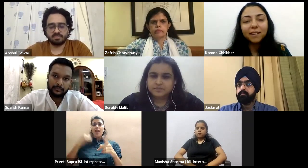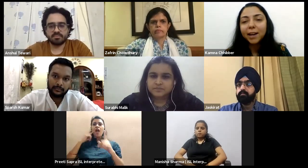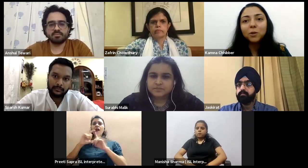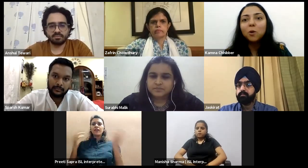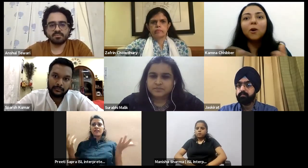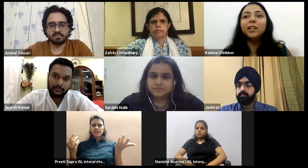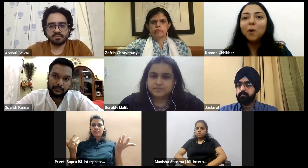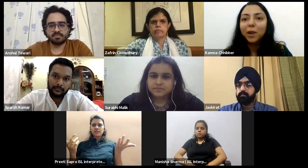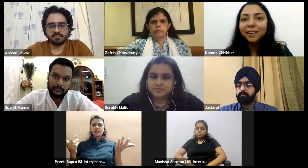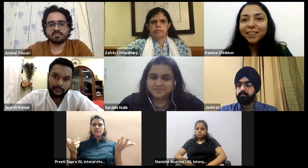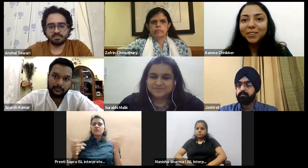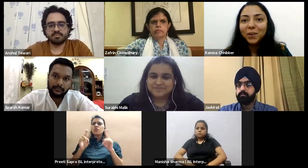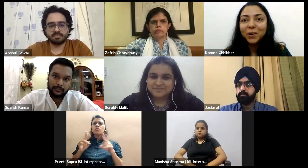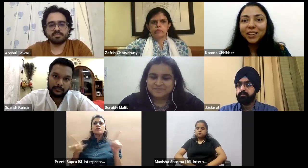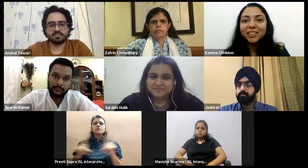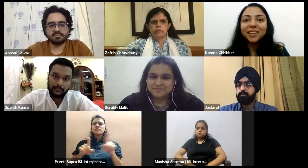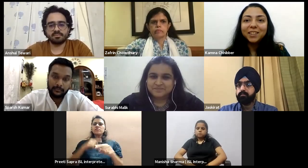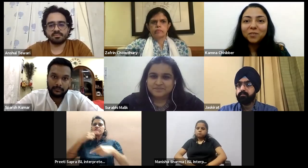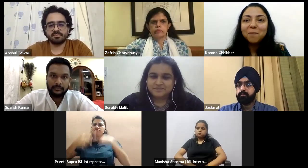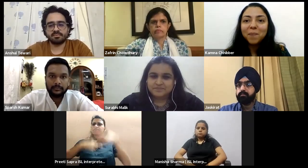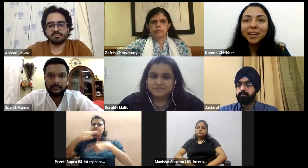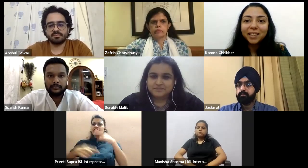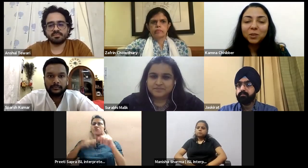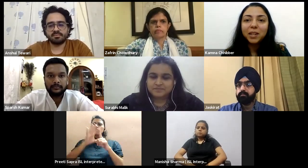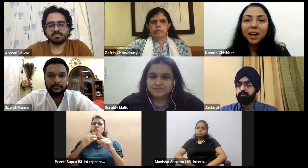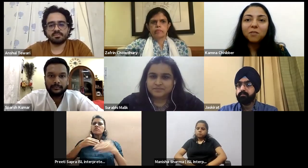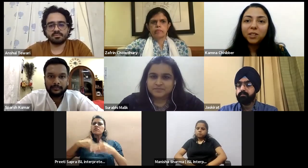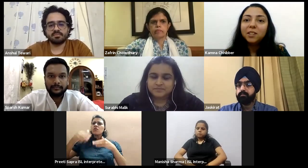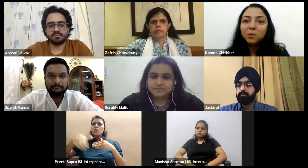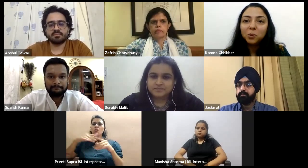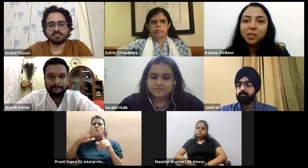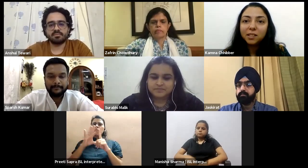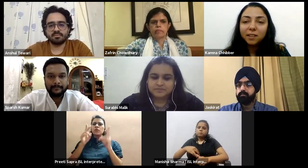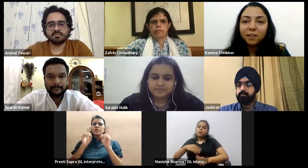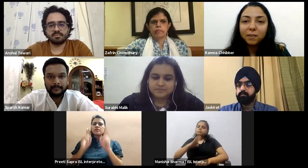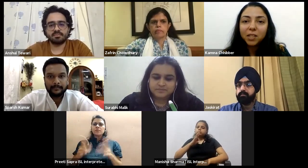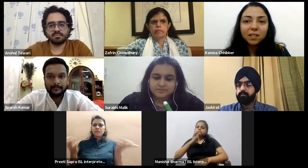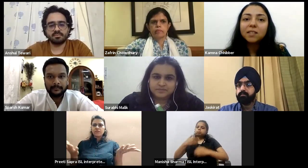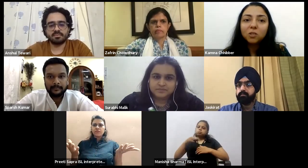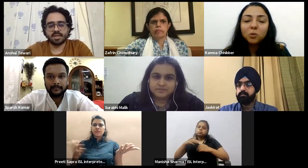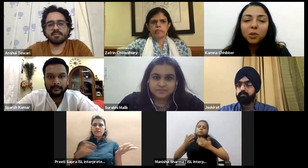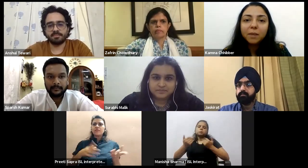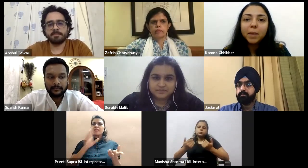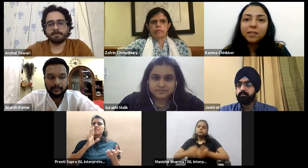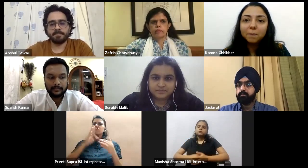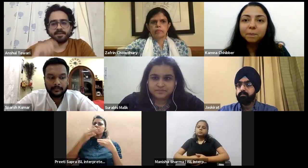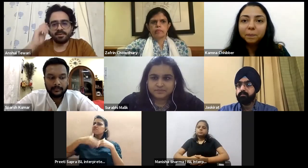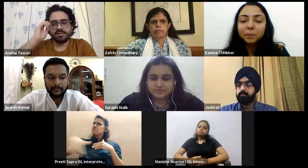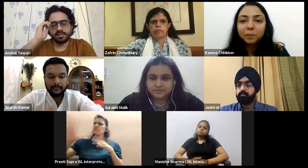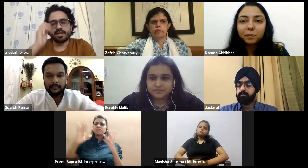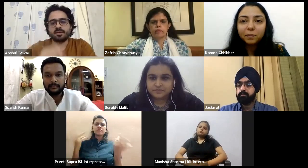And I could go on and on, on the kind of impact that it would have on individuals. It's Yeah. truly